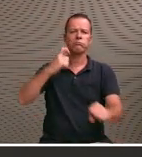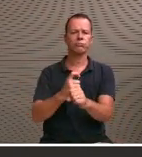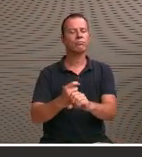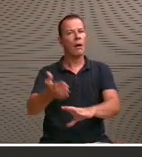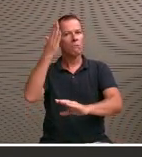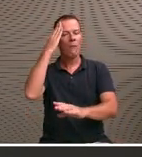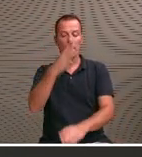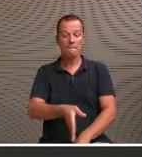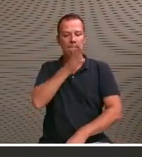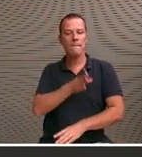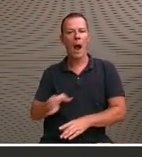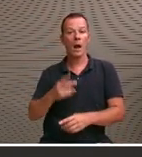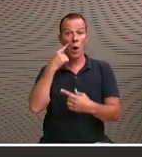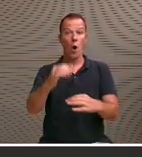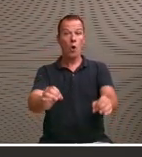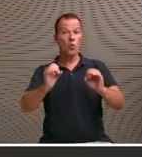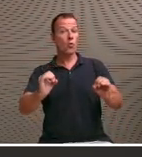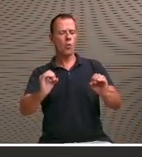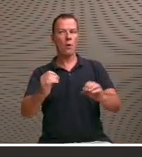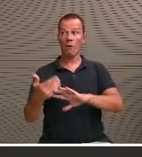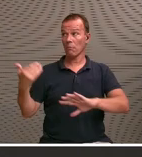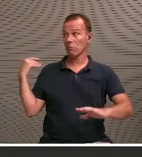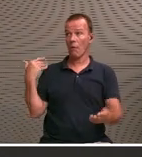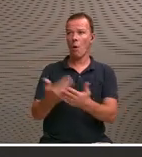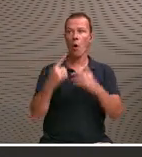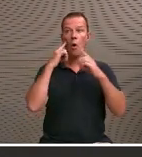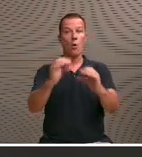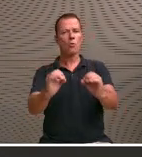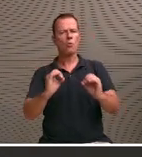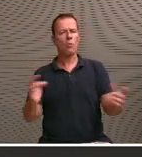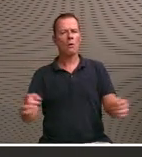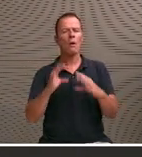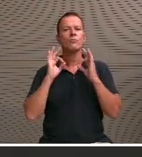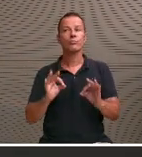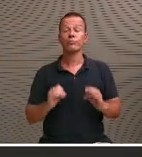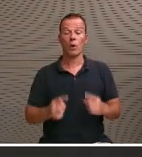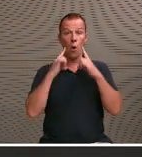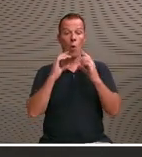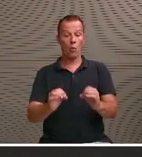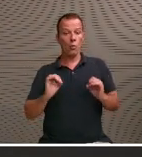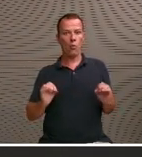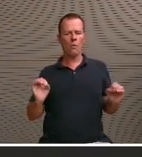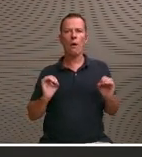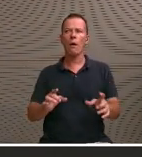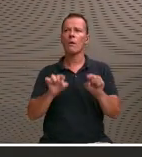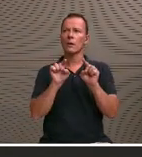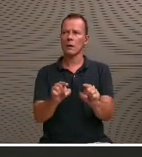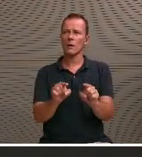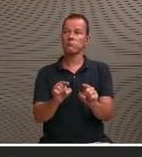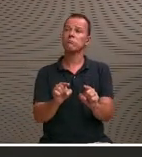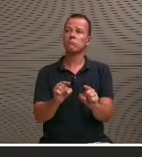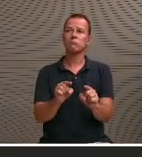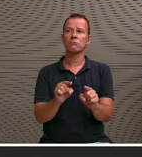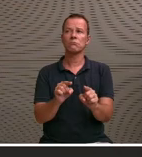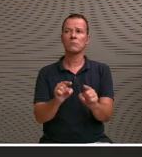we've not seen anywhere before. It's completely without precedent, and where lessons from recent waves of industrial